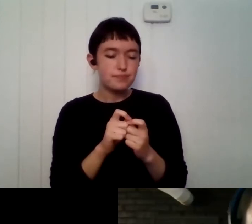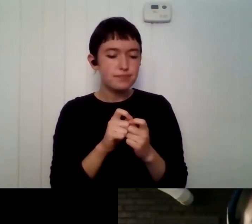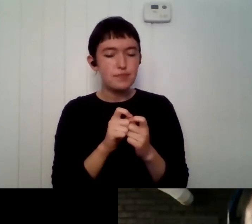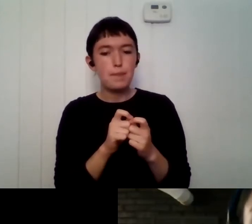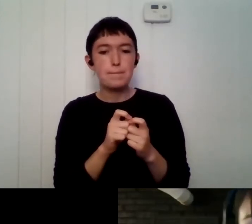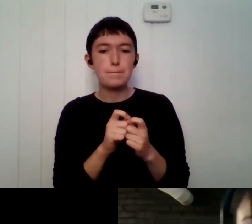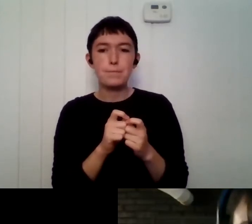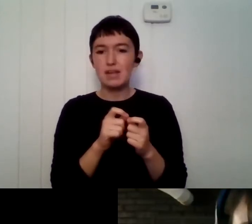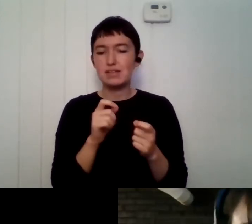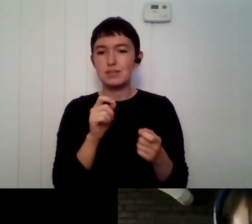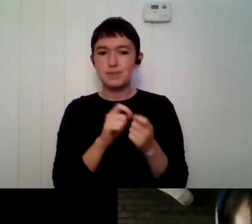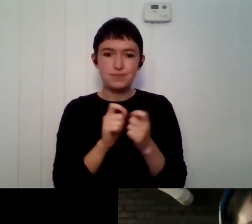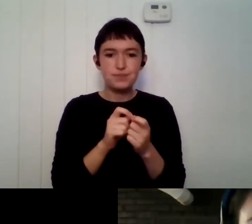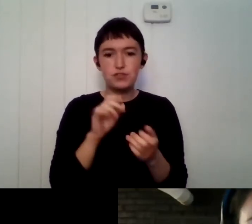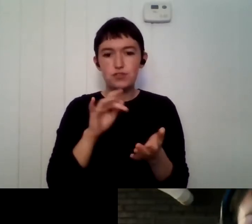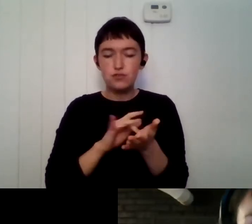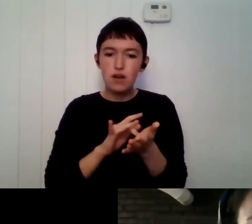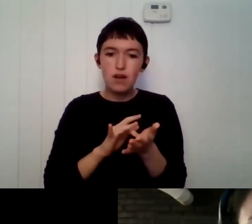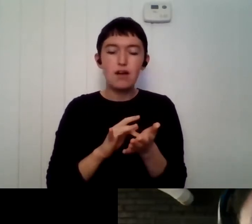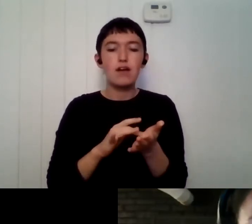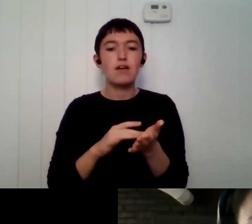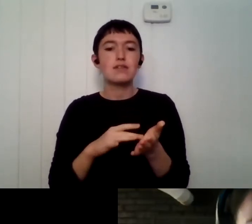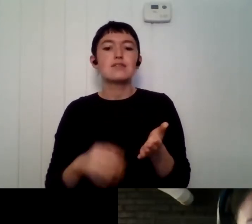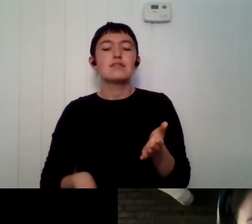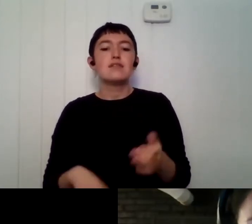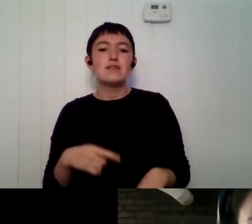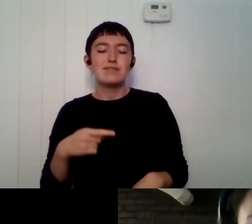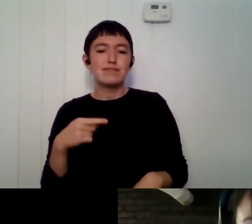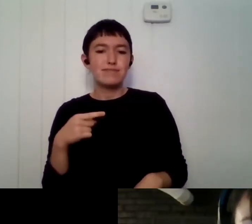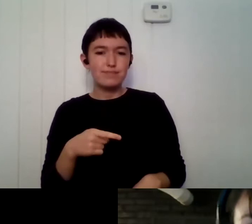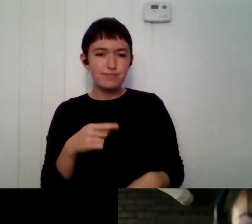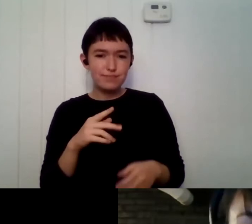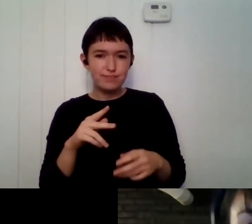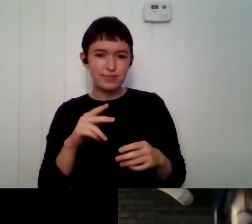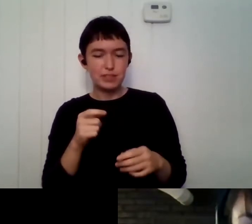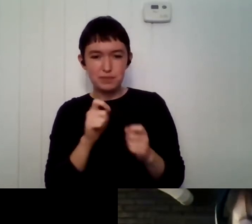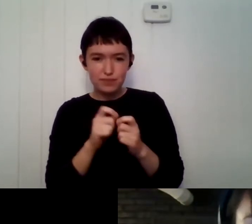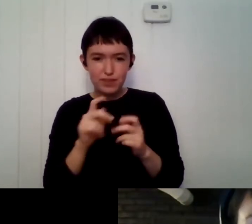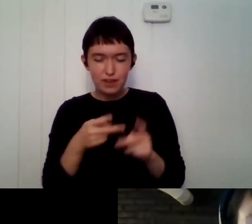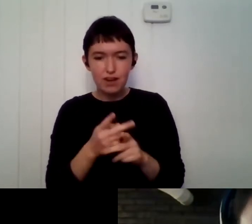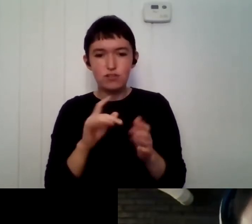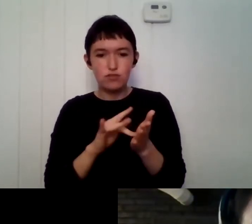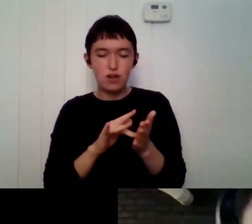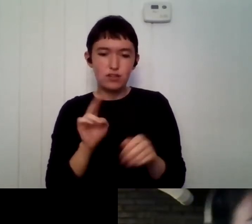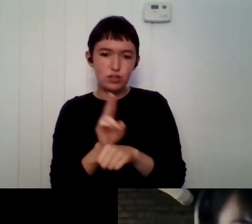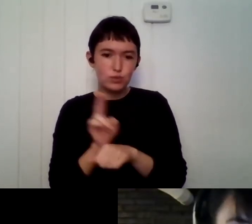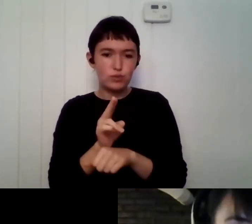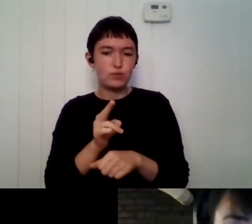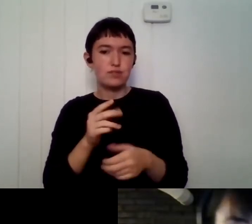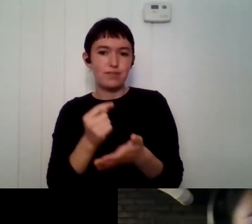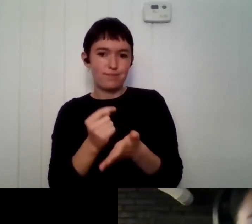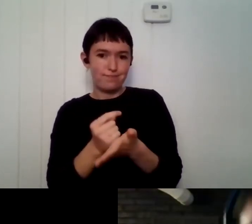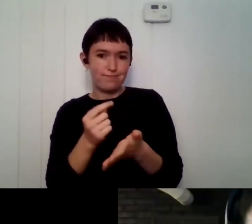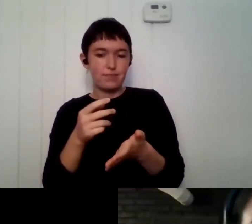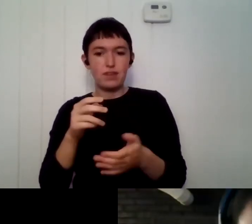like drugs, for example, Tagrisso, which is used to treat lung cancer, I believe. And I think this was also developed at AstraZeneca.